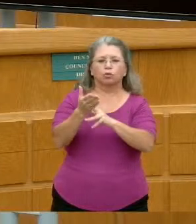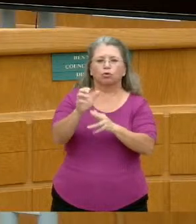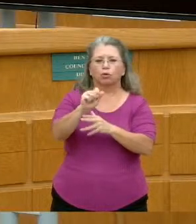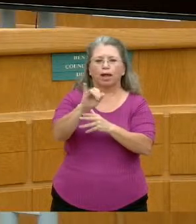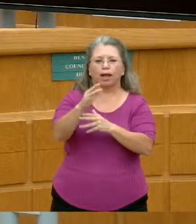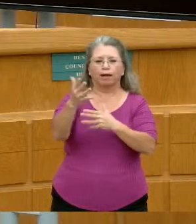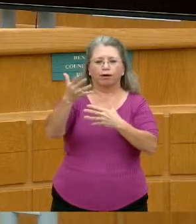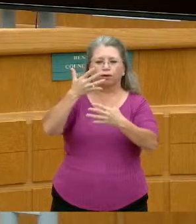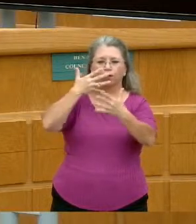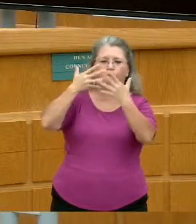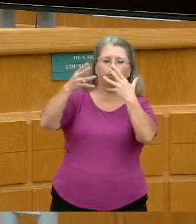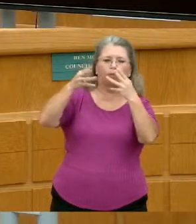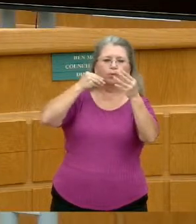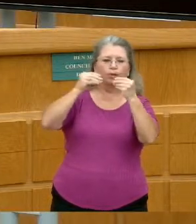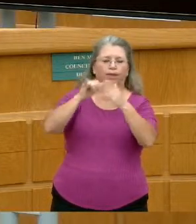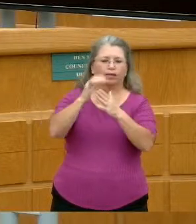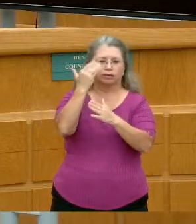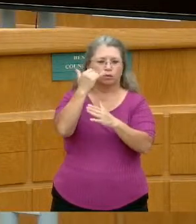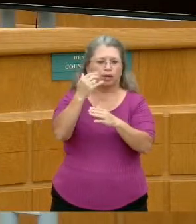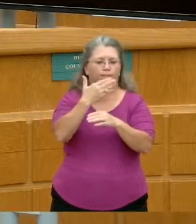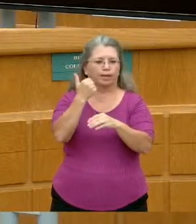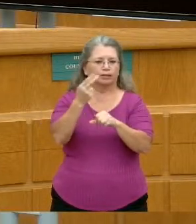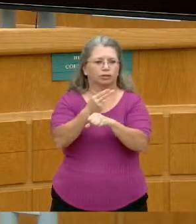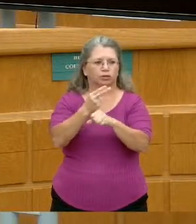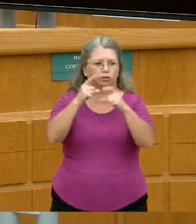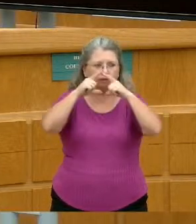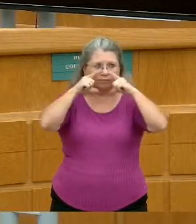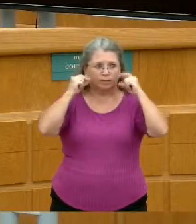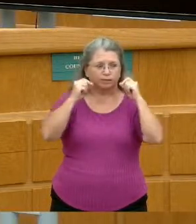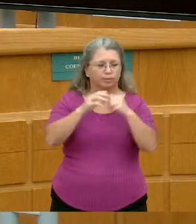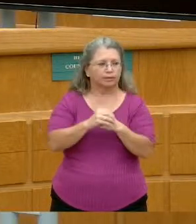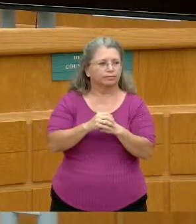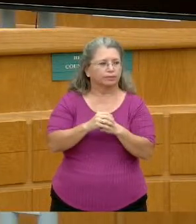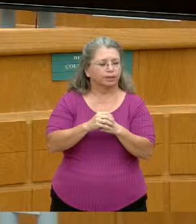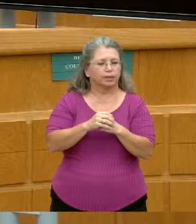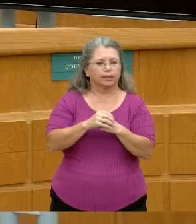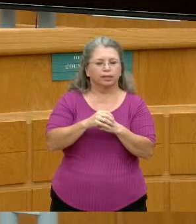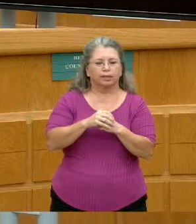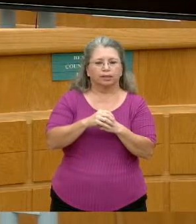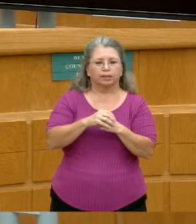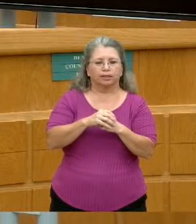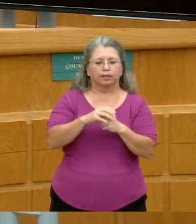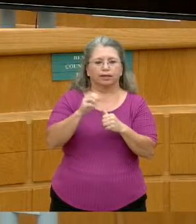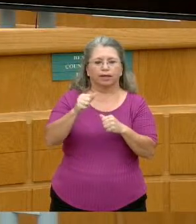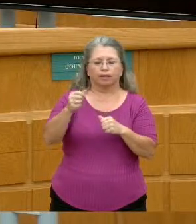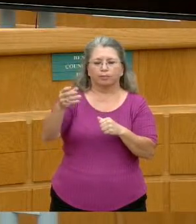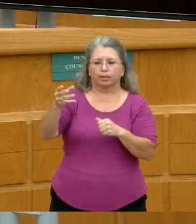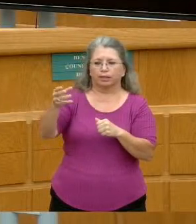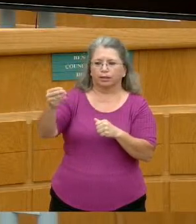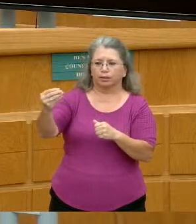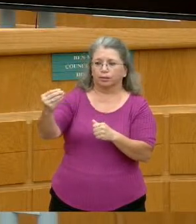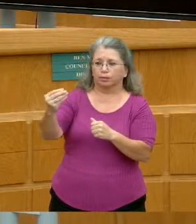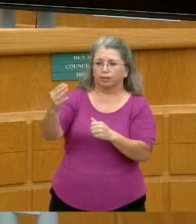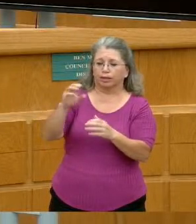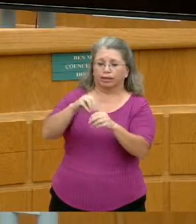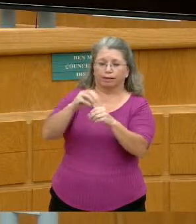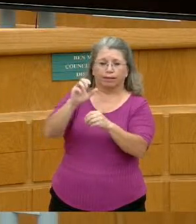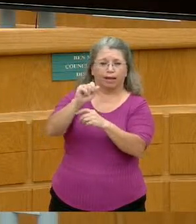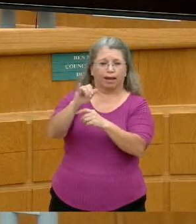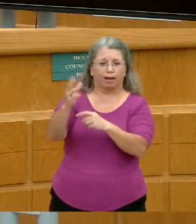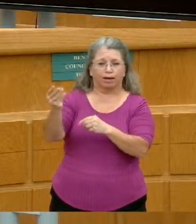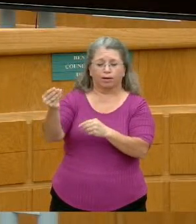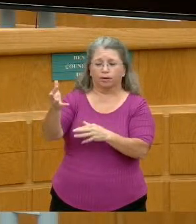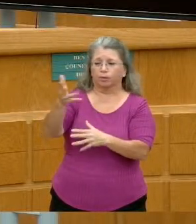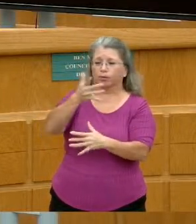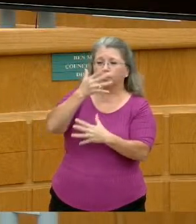mask. It can be transferred from the air to somebody's eye, or somebody can